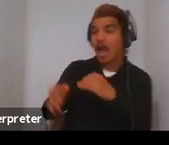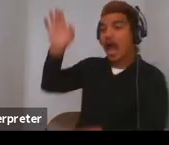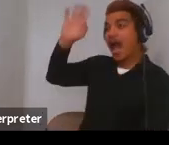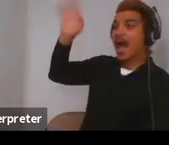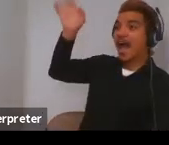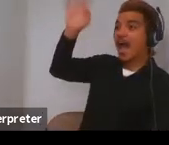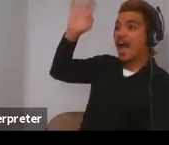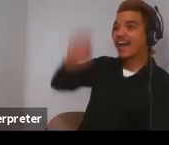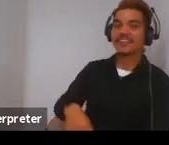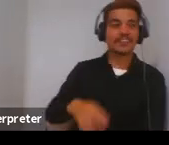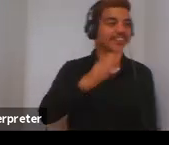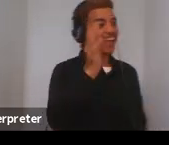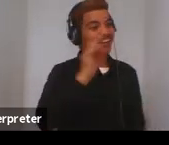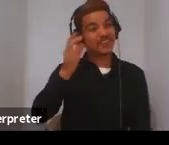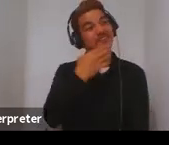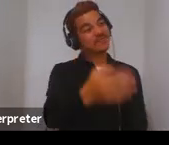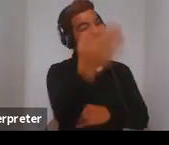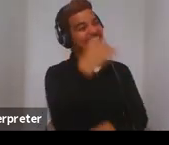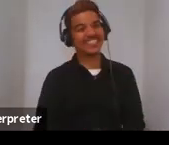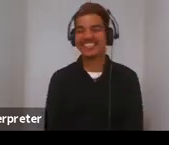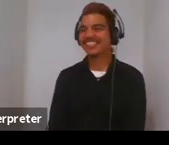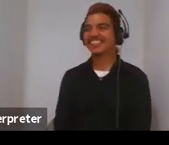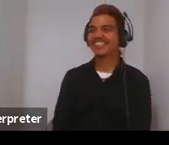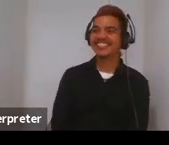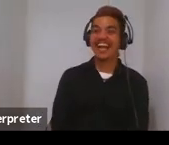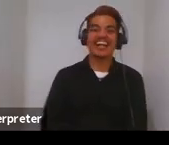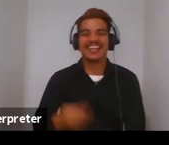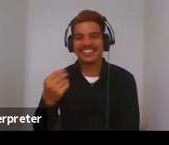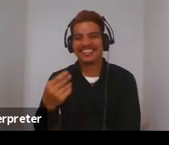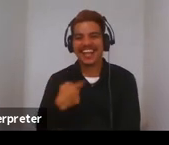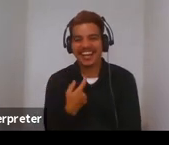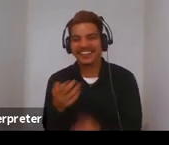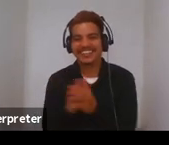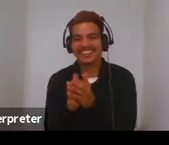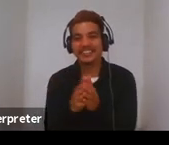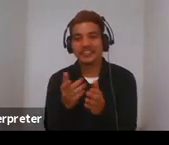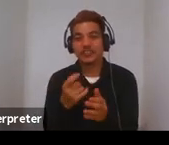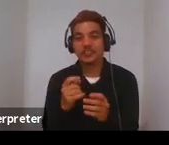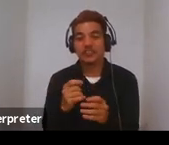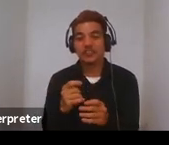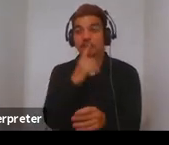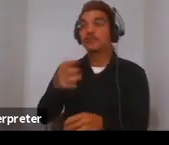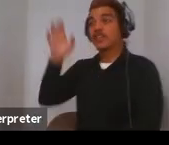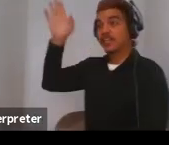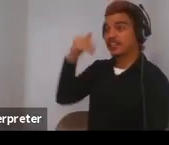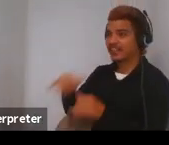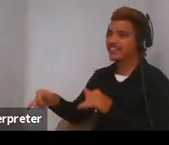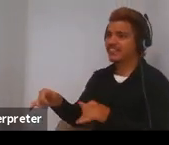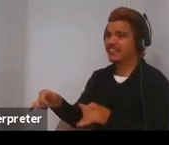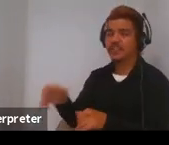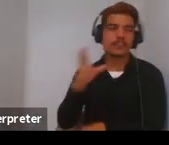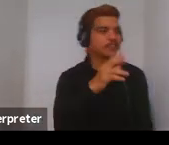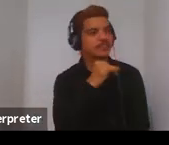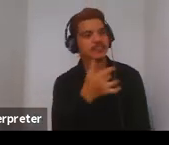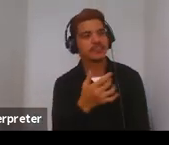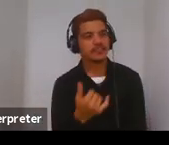Urge— Good morning, how are you? Good. I would urge you to be sure to— It's a nice day though. If you